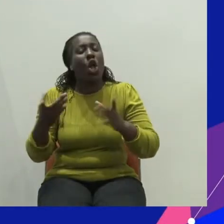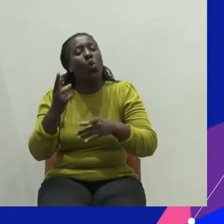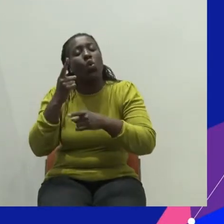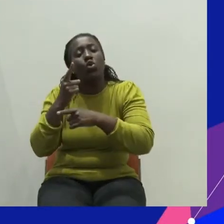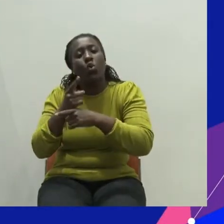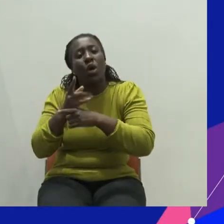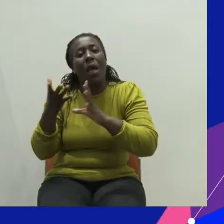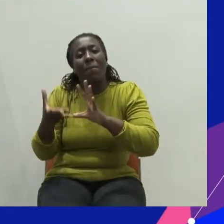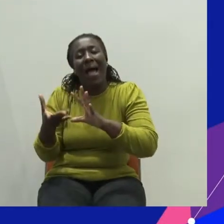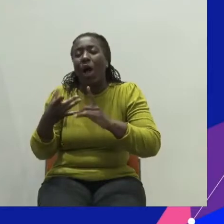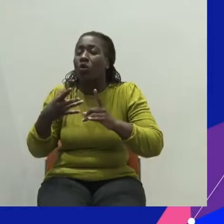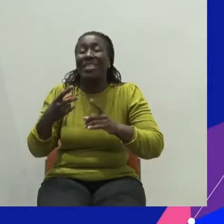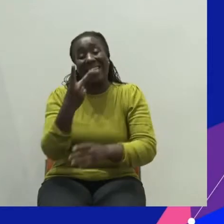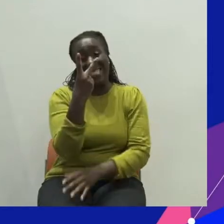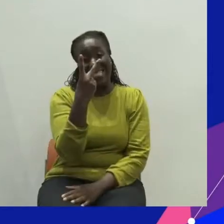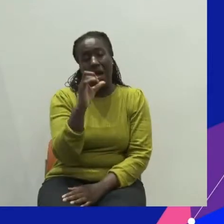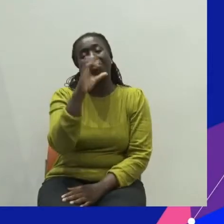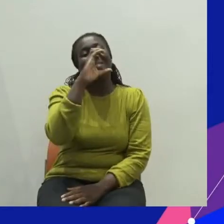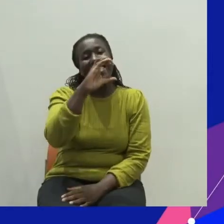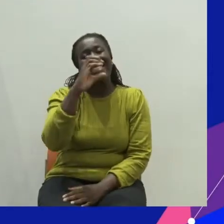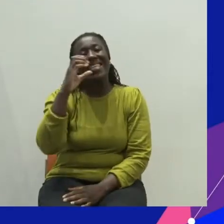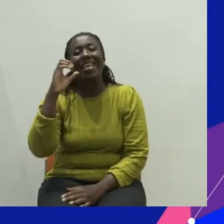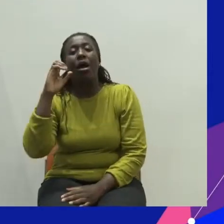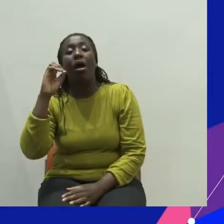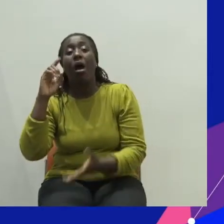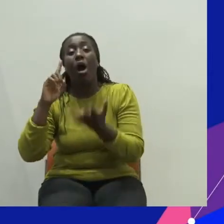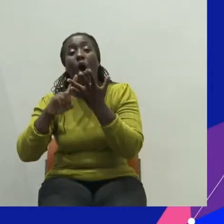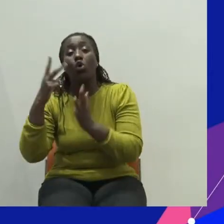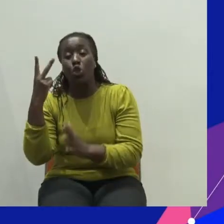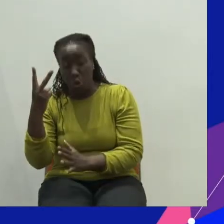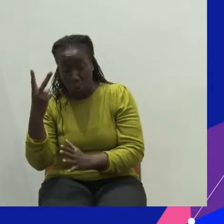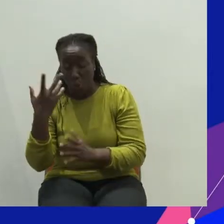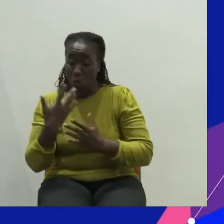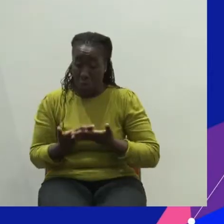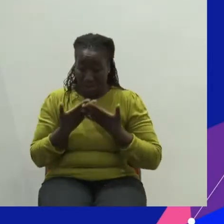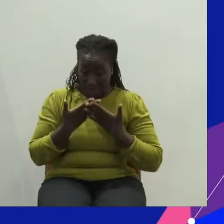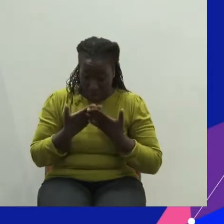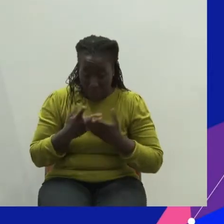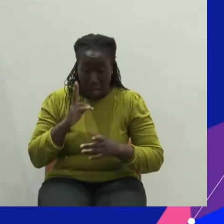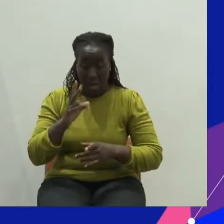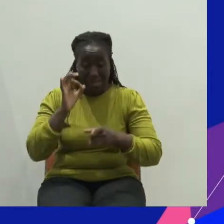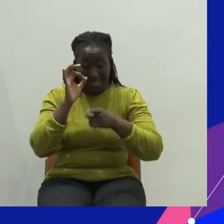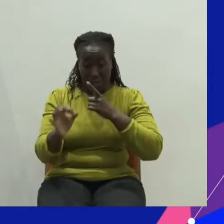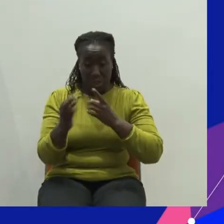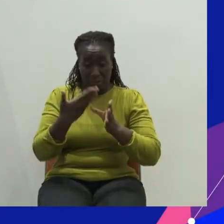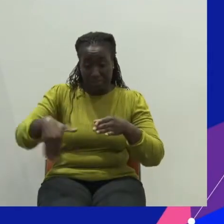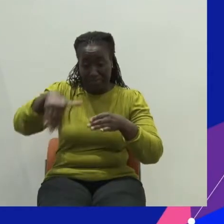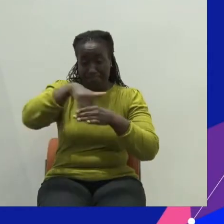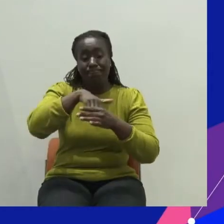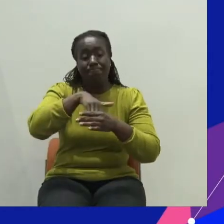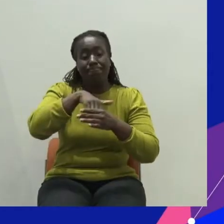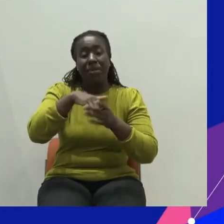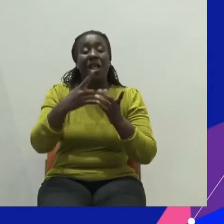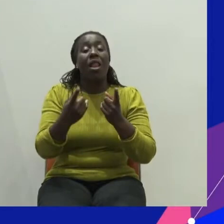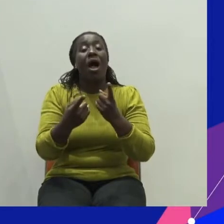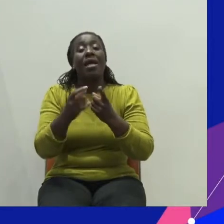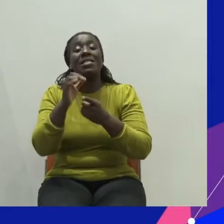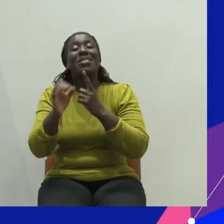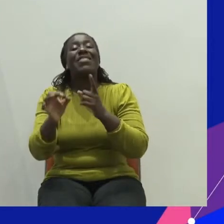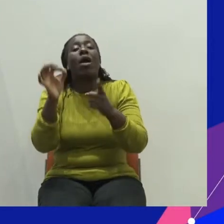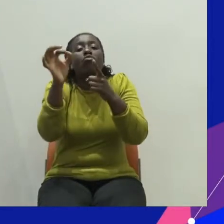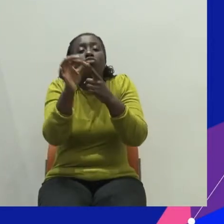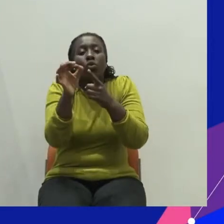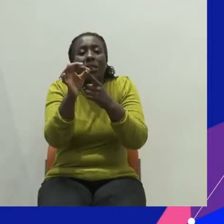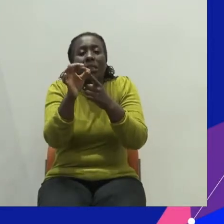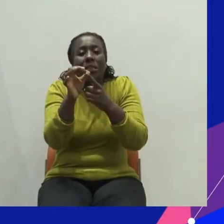about with supercritical CO2. And we've also had studies where we're trying to specifically evolve individual proteins. And in those